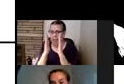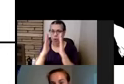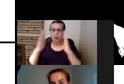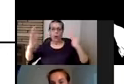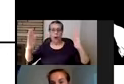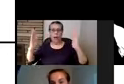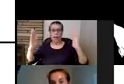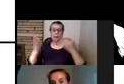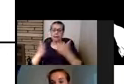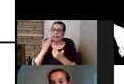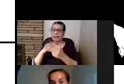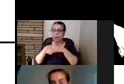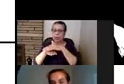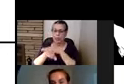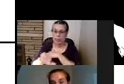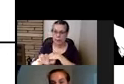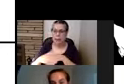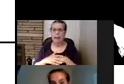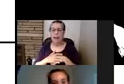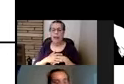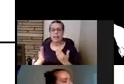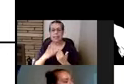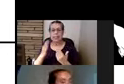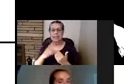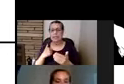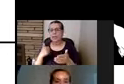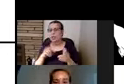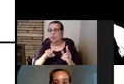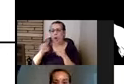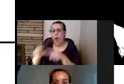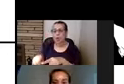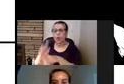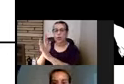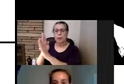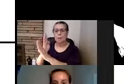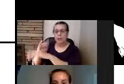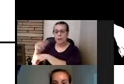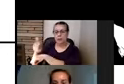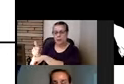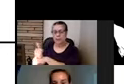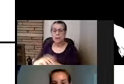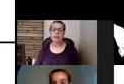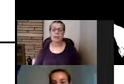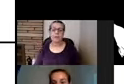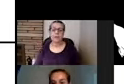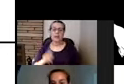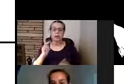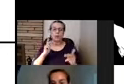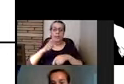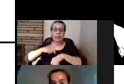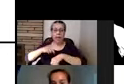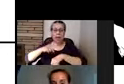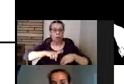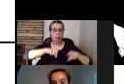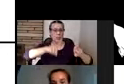to enter, and having an accessible path from the nearest bus stop. Finally, we prioritized riders with disabilities during user testing of